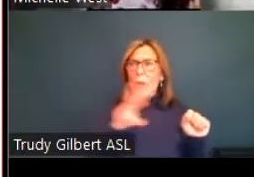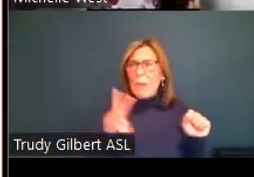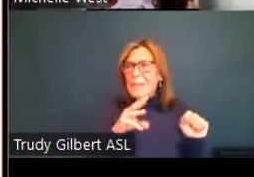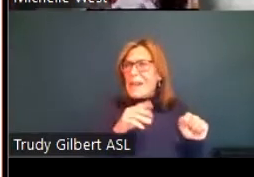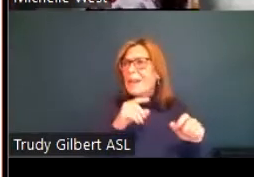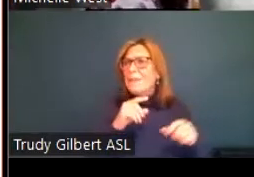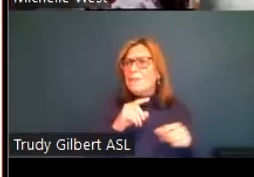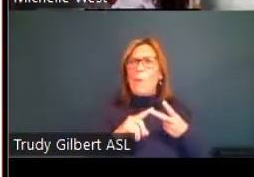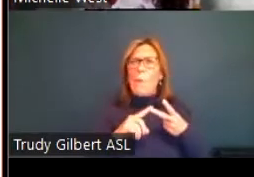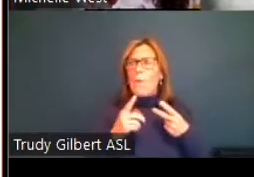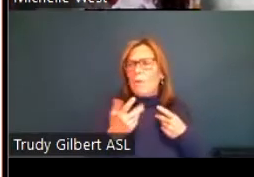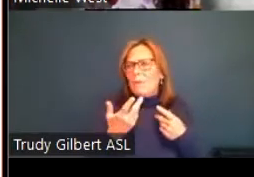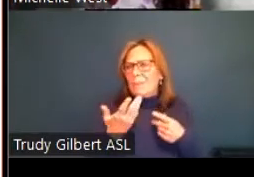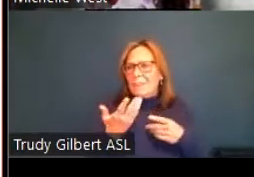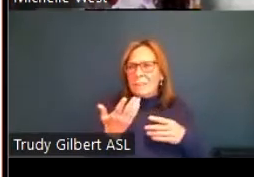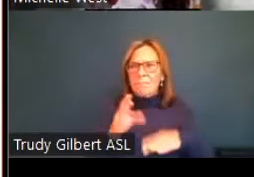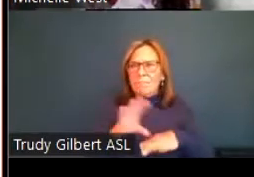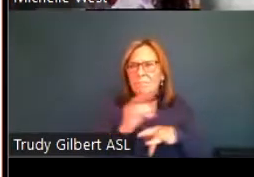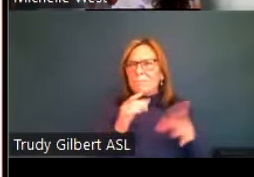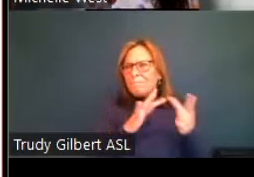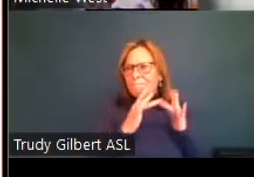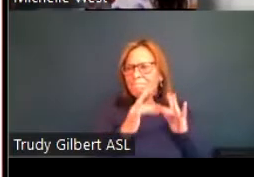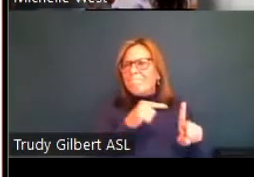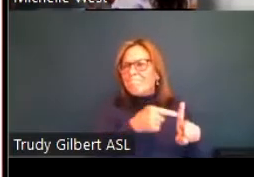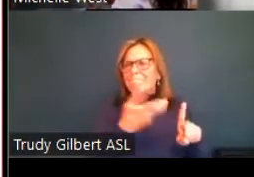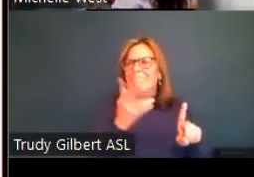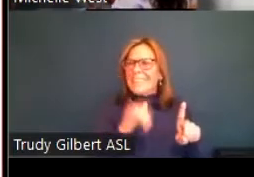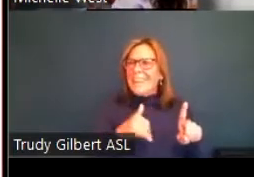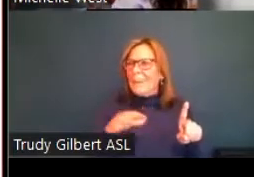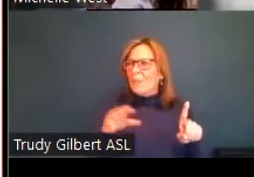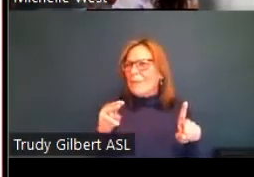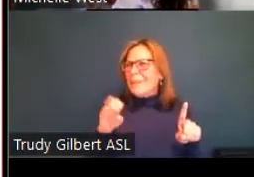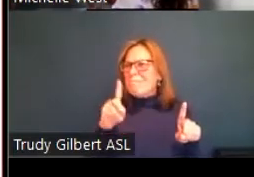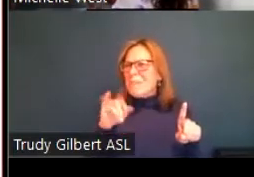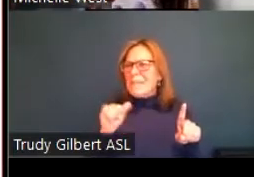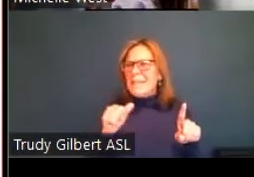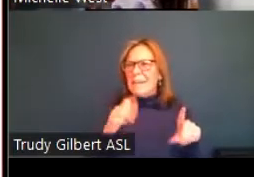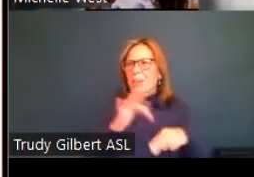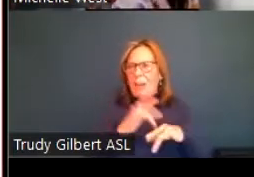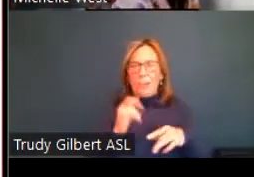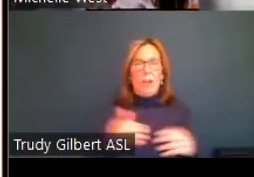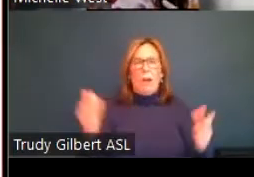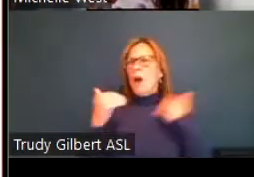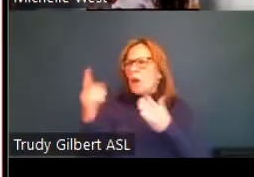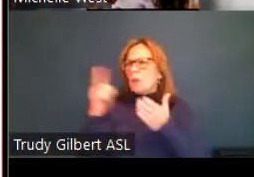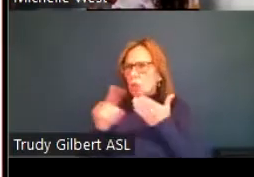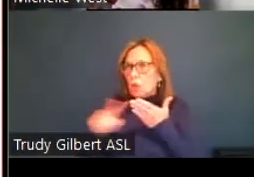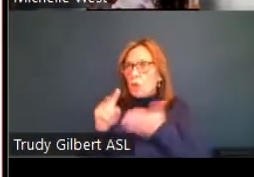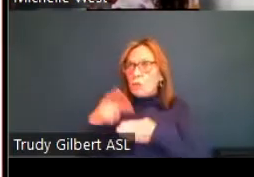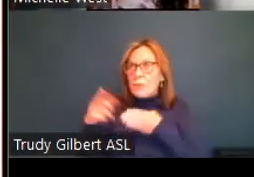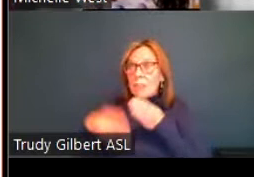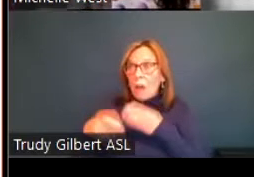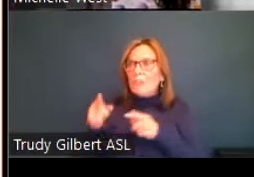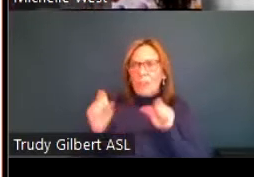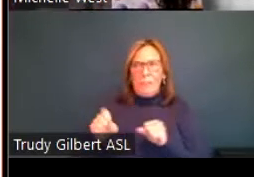channel. Search results and reviews can be another touch. If you are